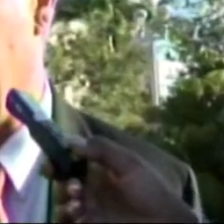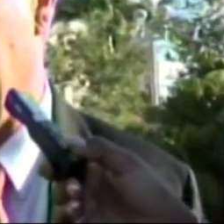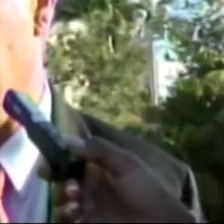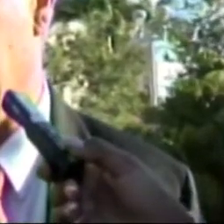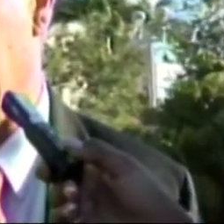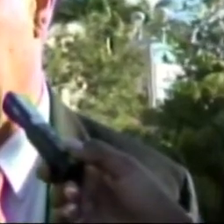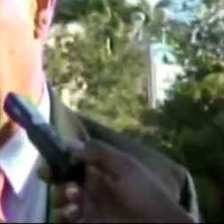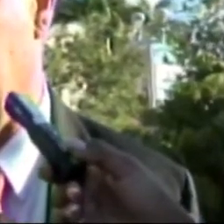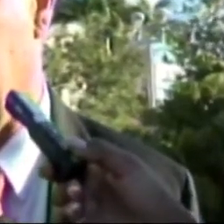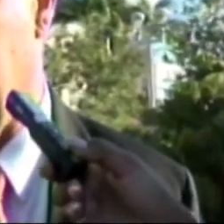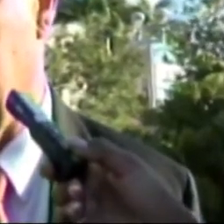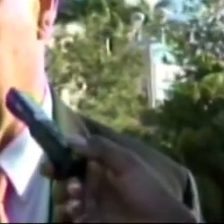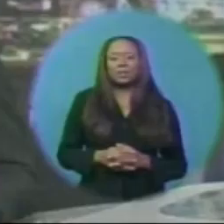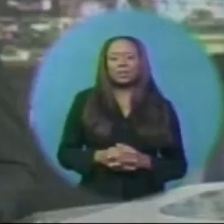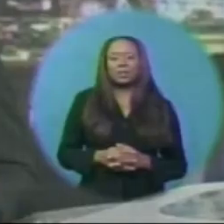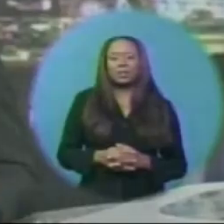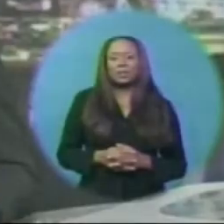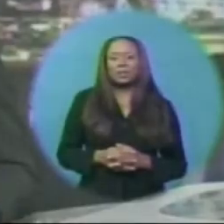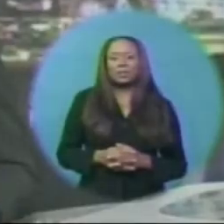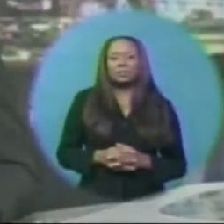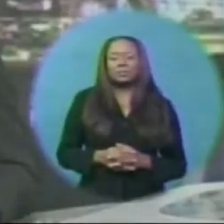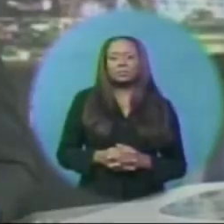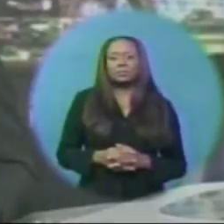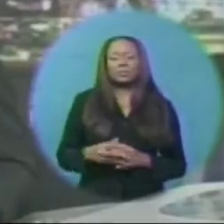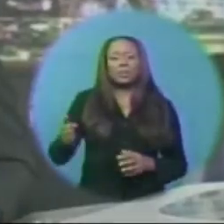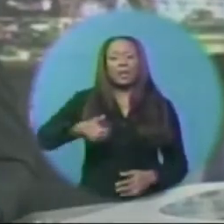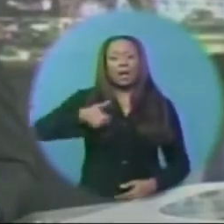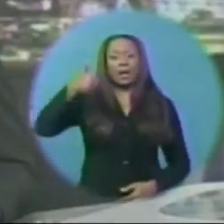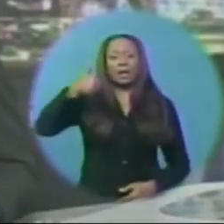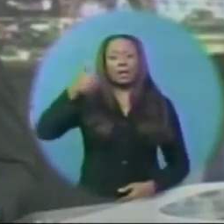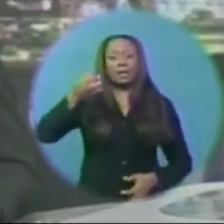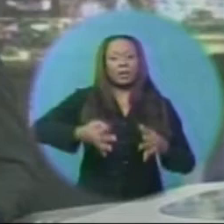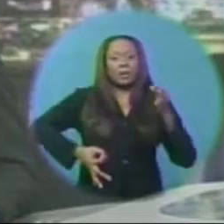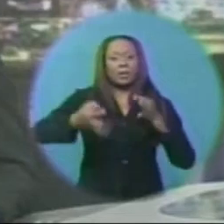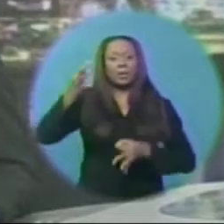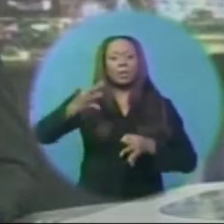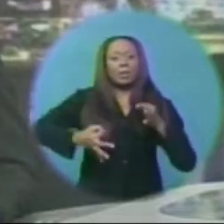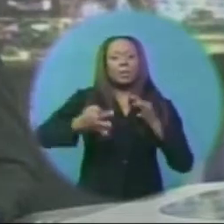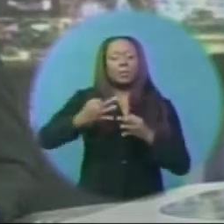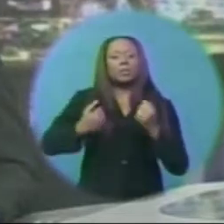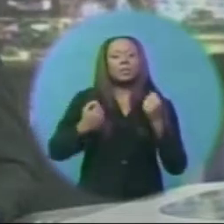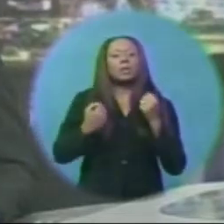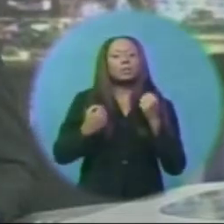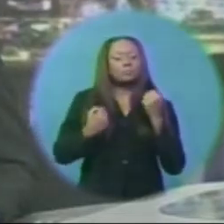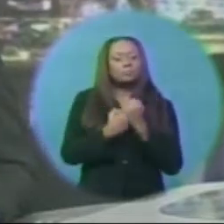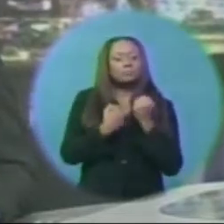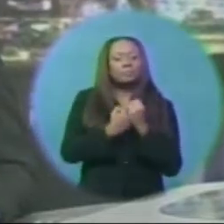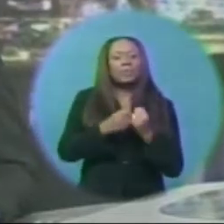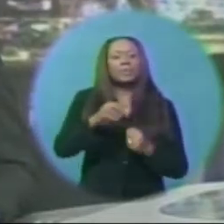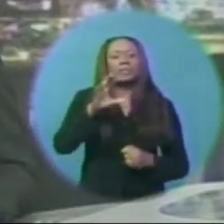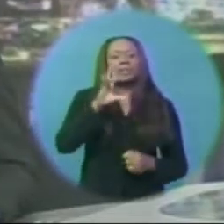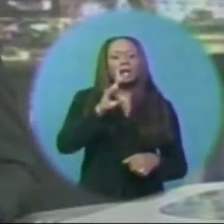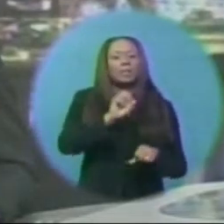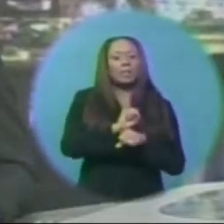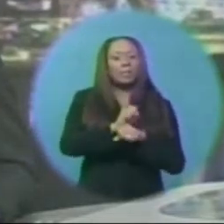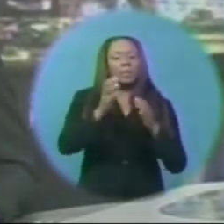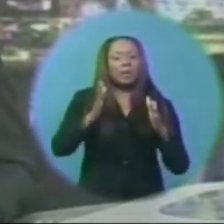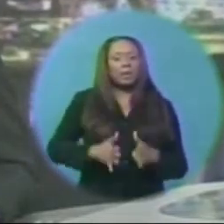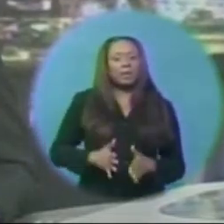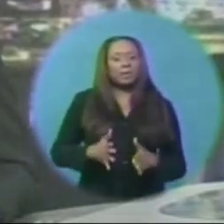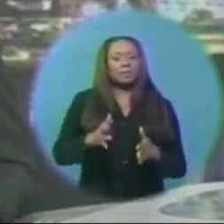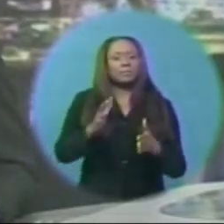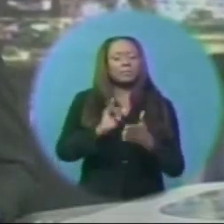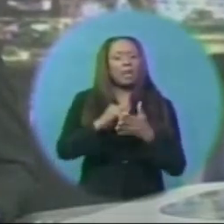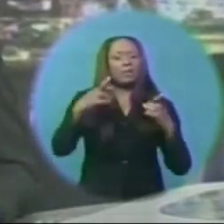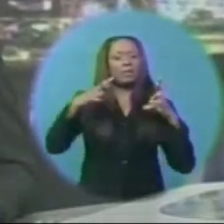Vision Developments, Inc. And the High Court has ruled in favor of at least 7 of the 20 workers who were retired about 2